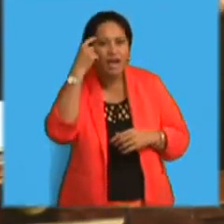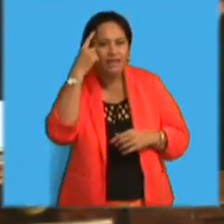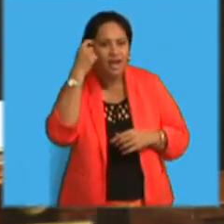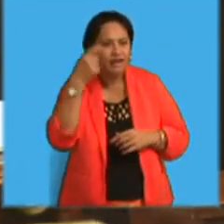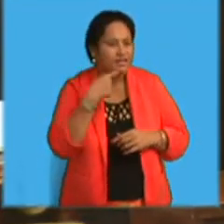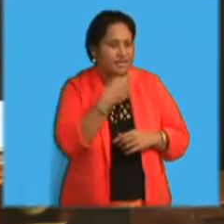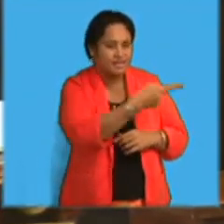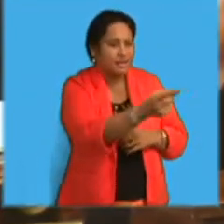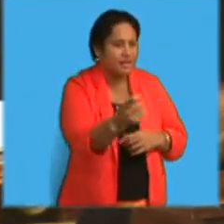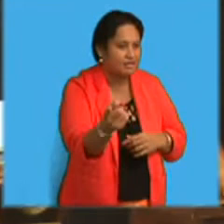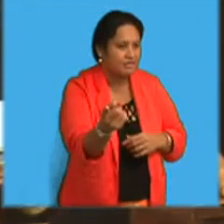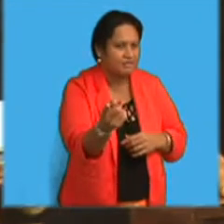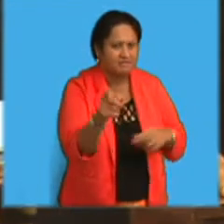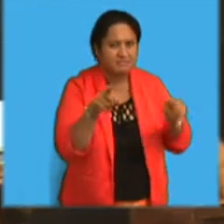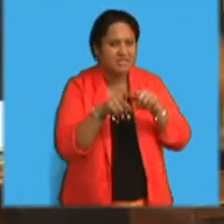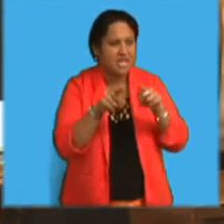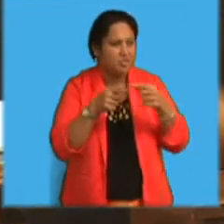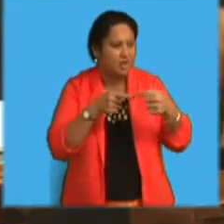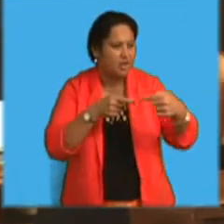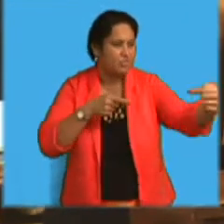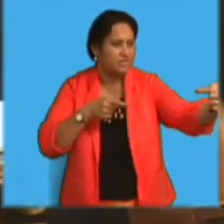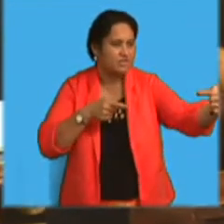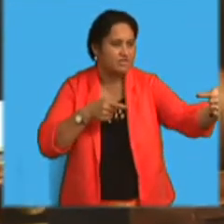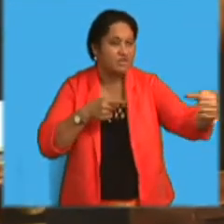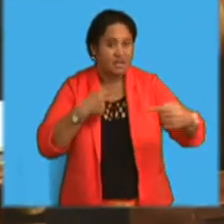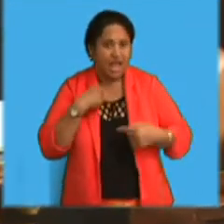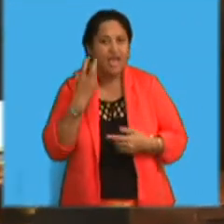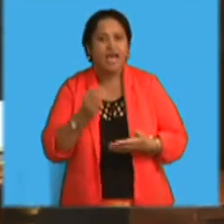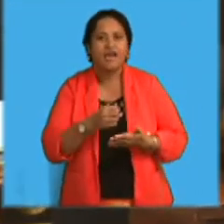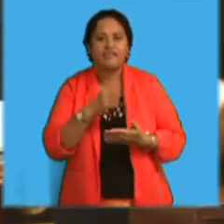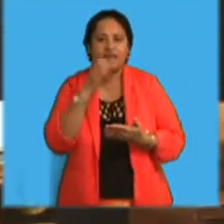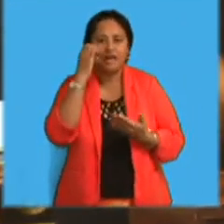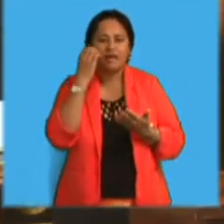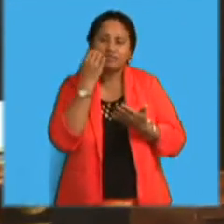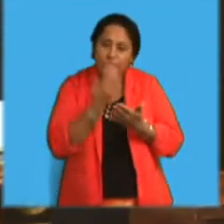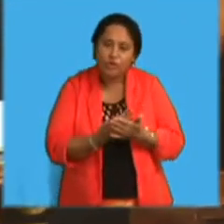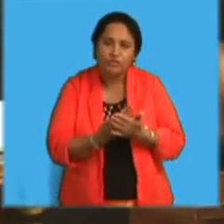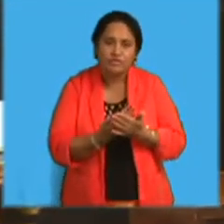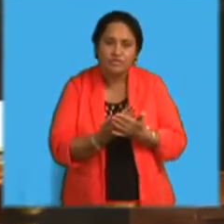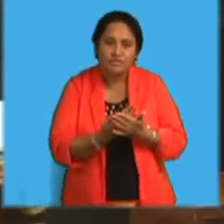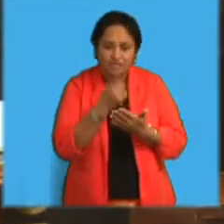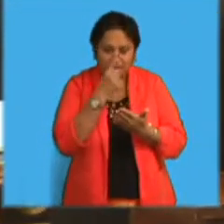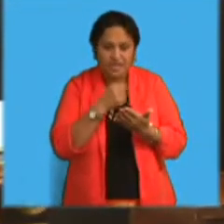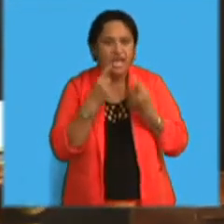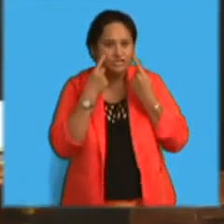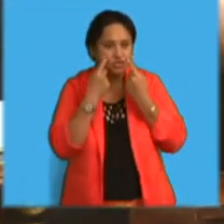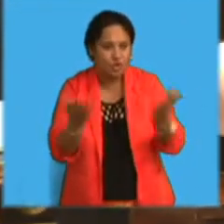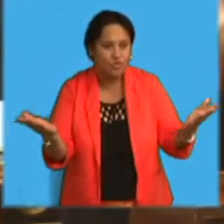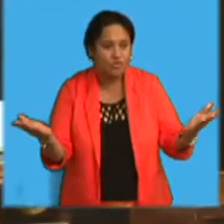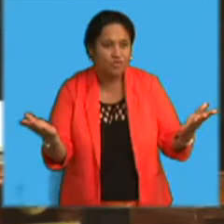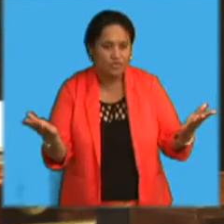air like the opposition does, Madam Speaker. I have evidence to prove this, Madam Speaker. Madam Speaker,